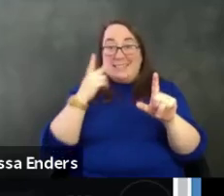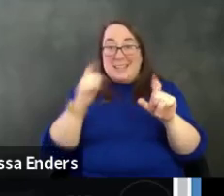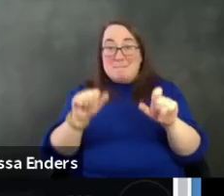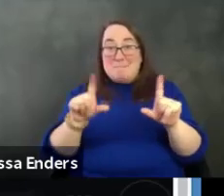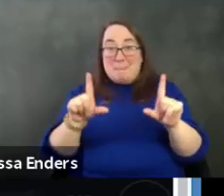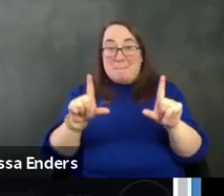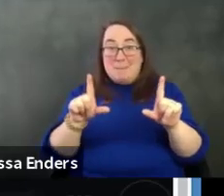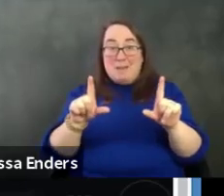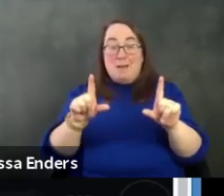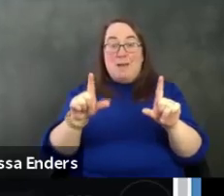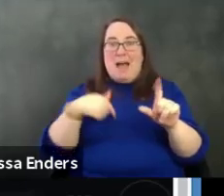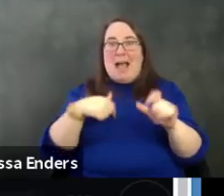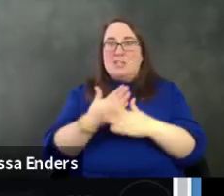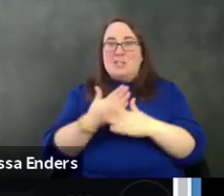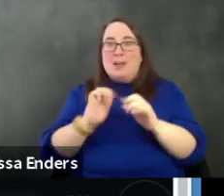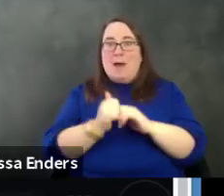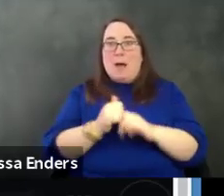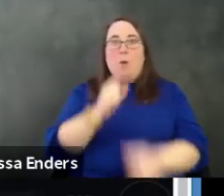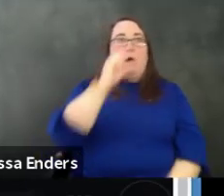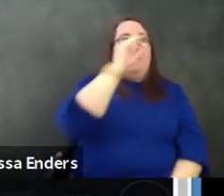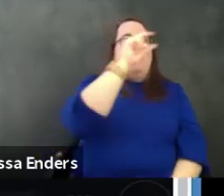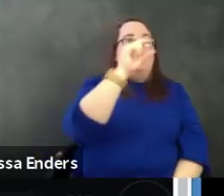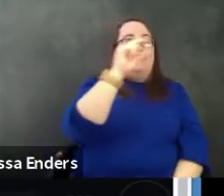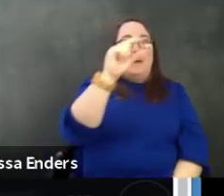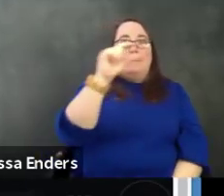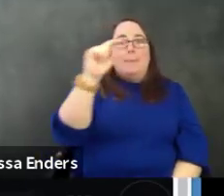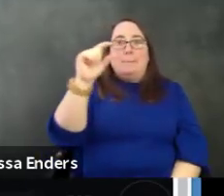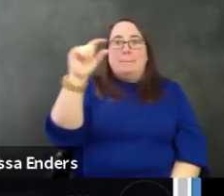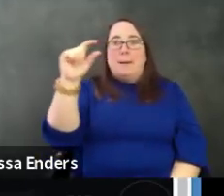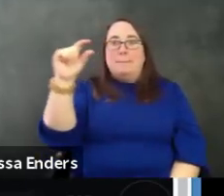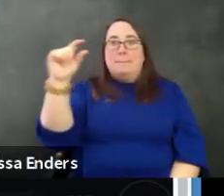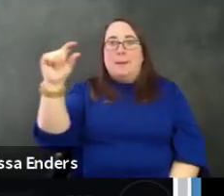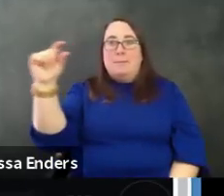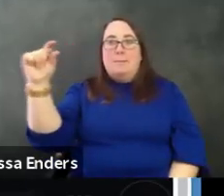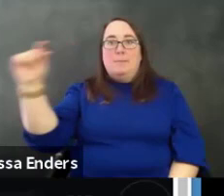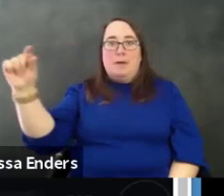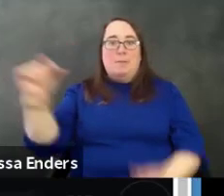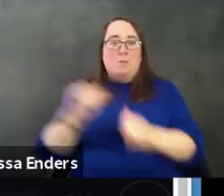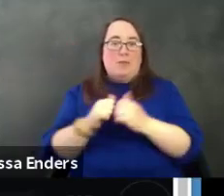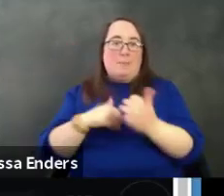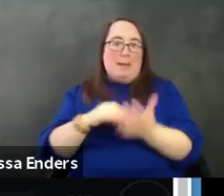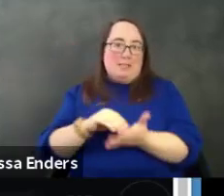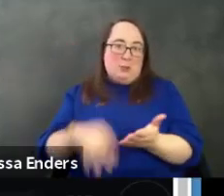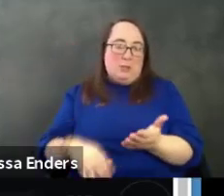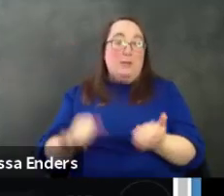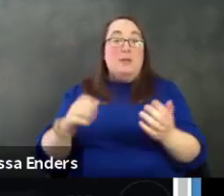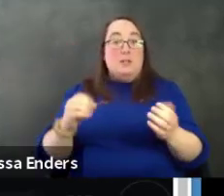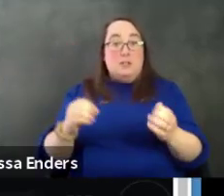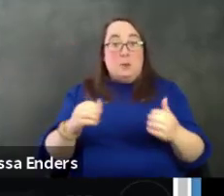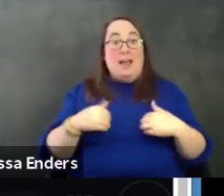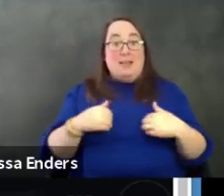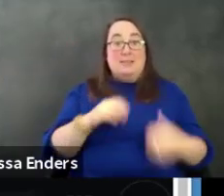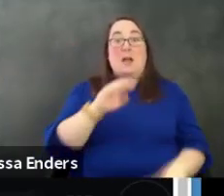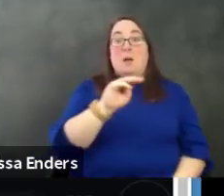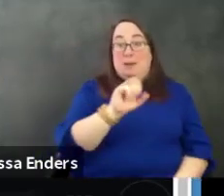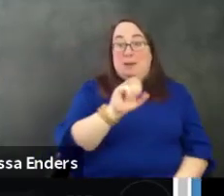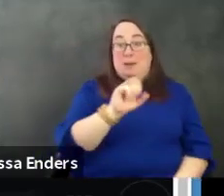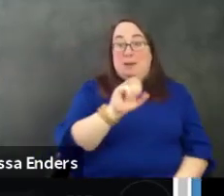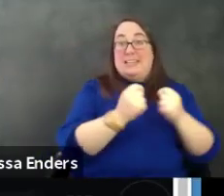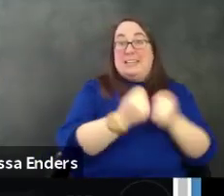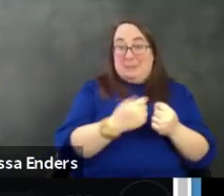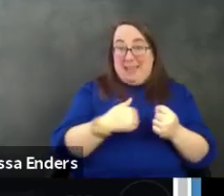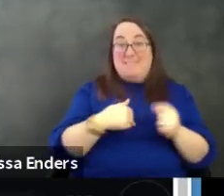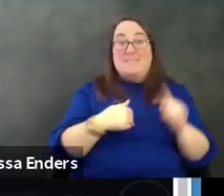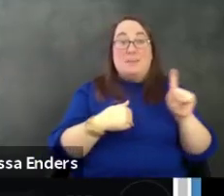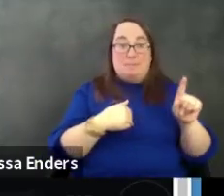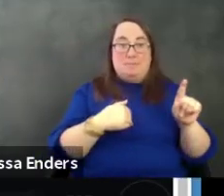all the ways that I can share this video with my students. So it does have Microsoft Teams built in. If you're a Microsoft district,